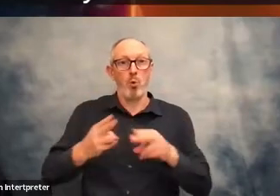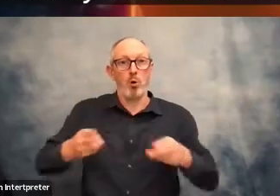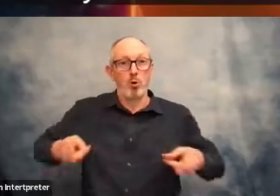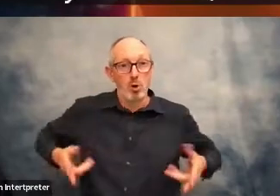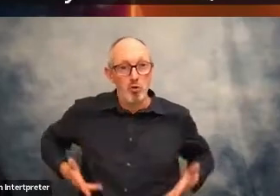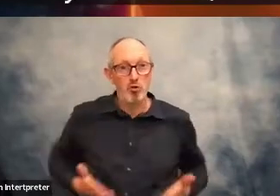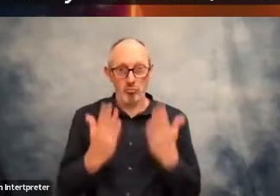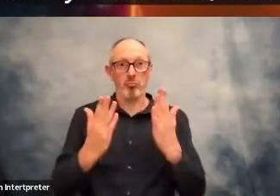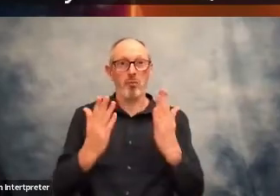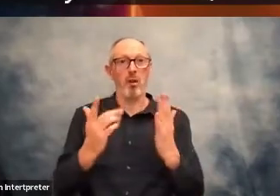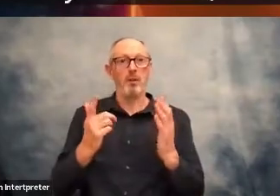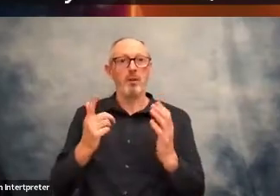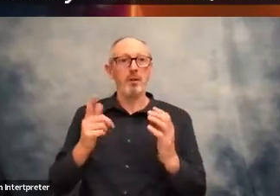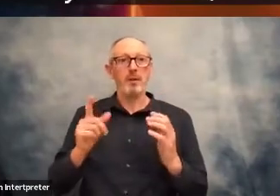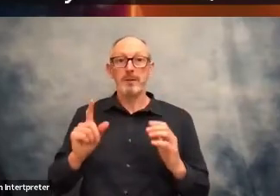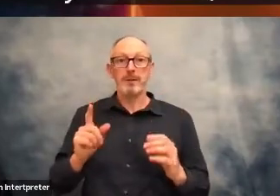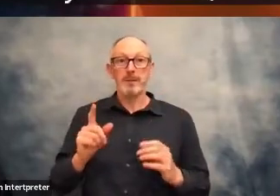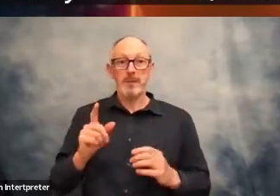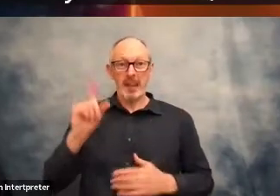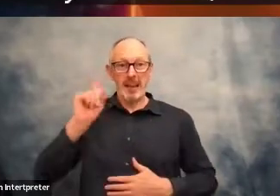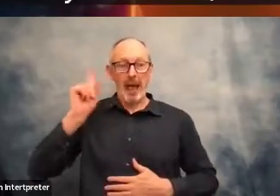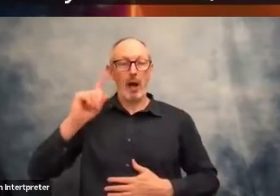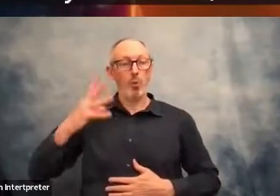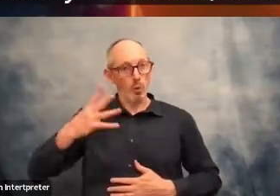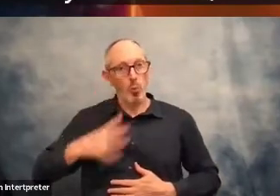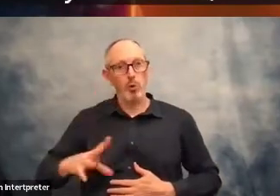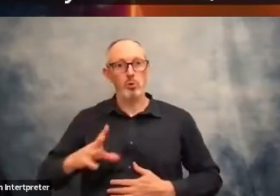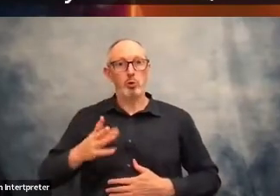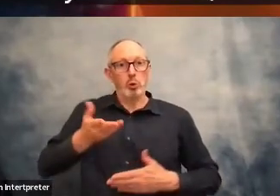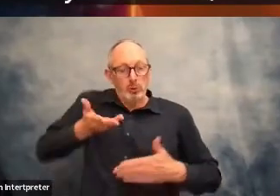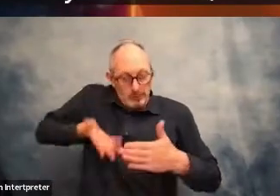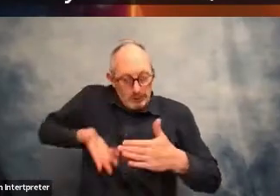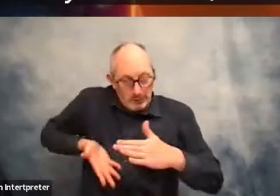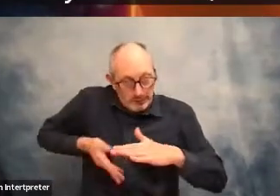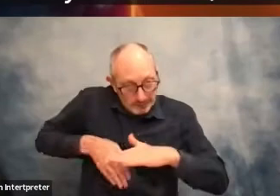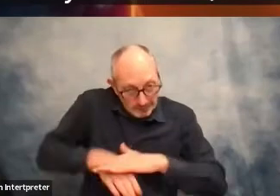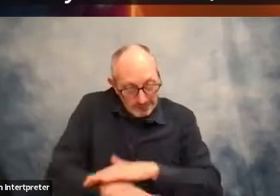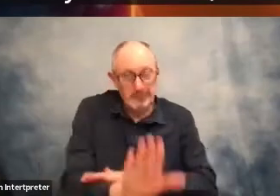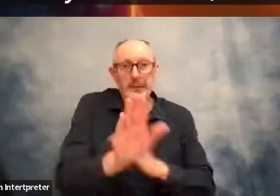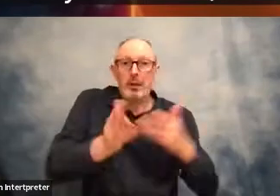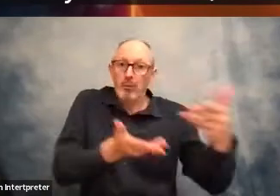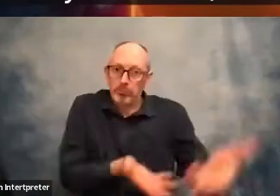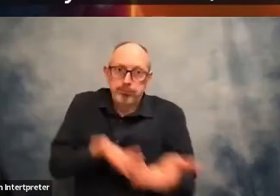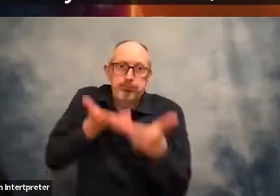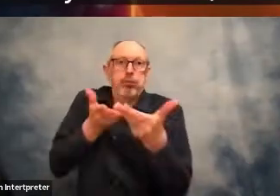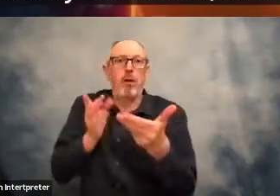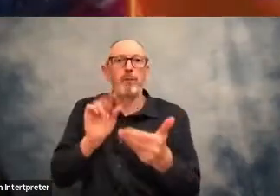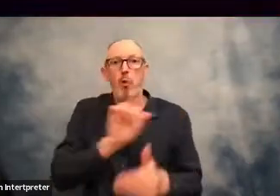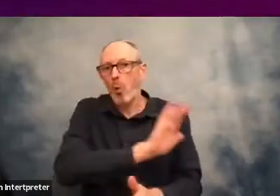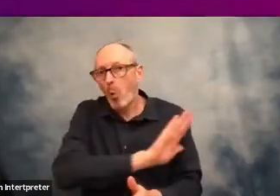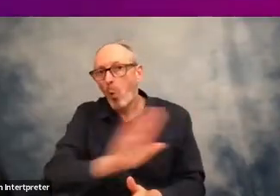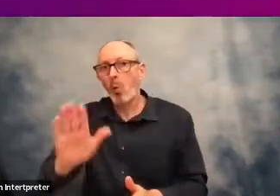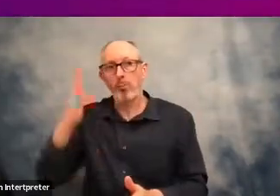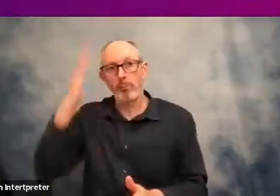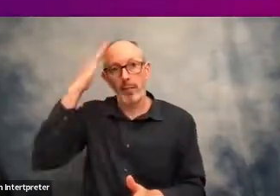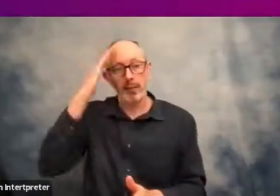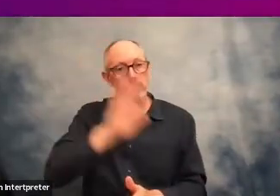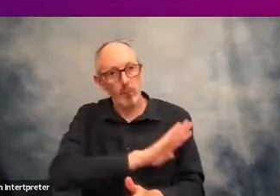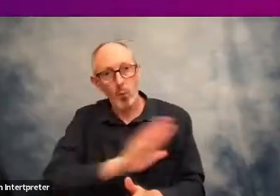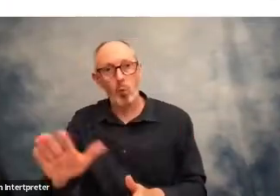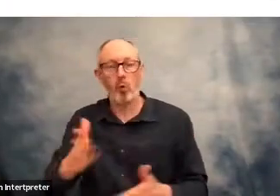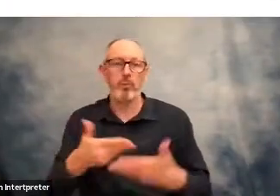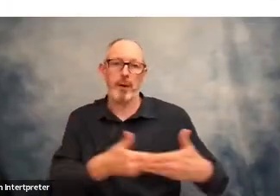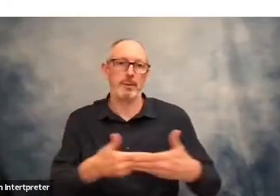in utero. Our moonshot is to make that journey safer for every mother, every clinician, and every baby.